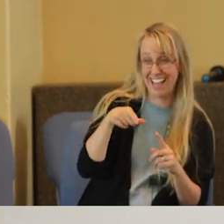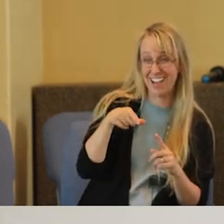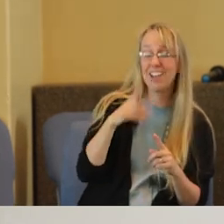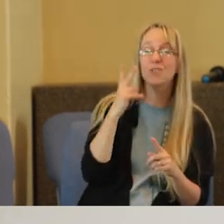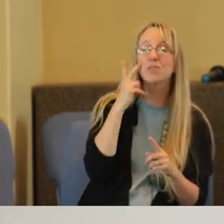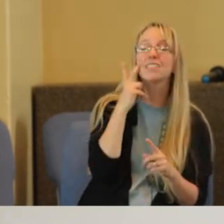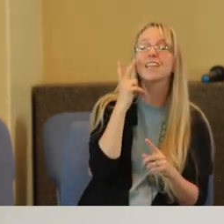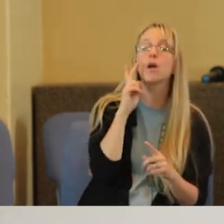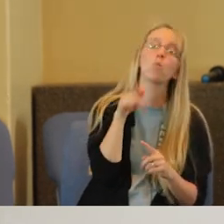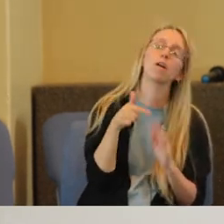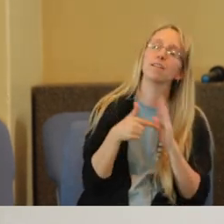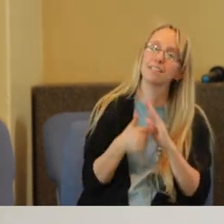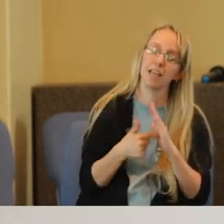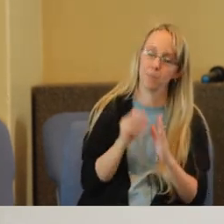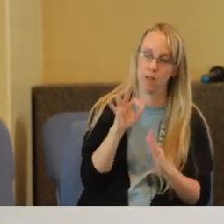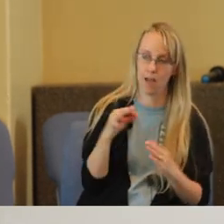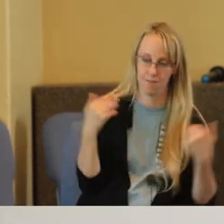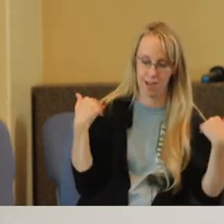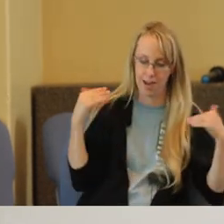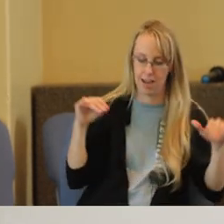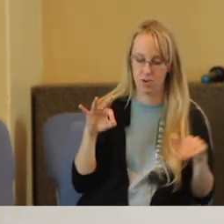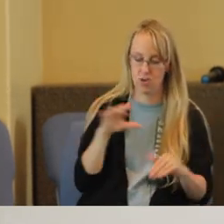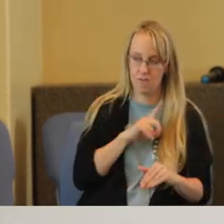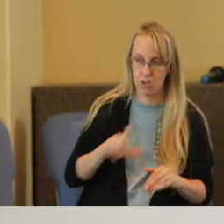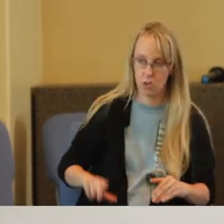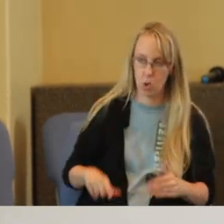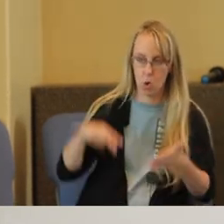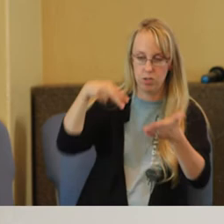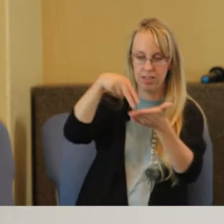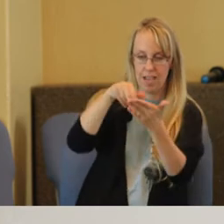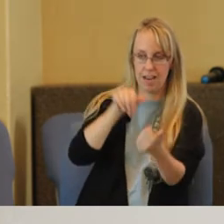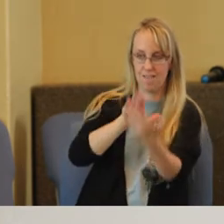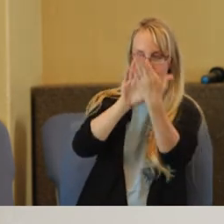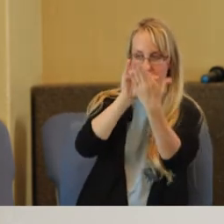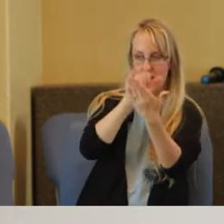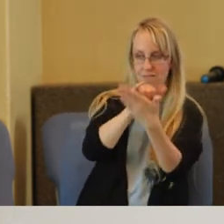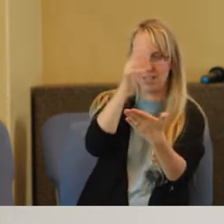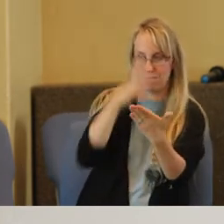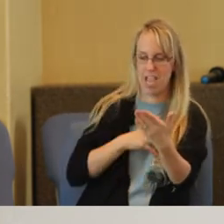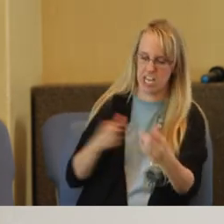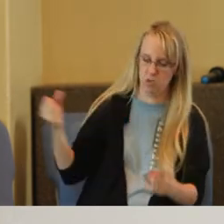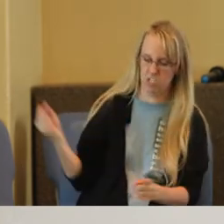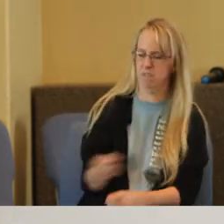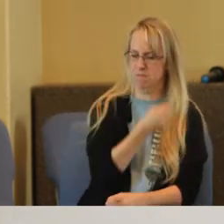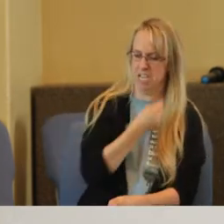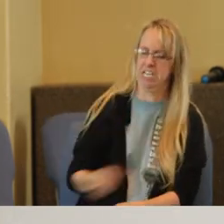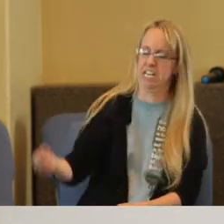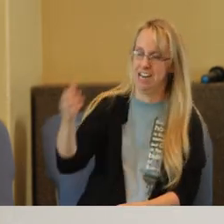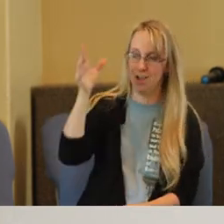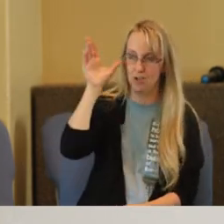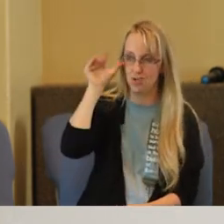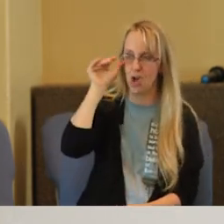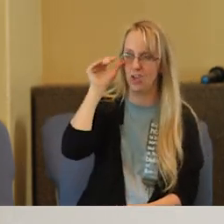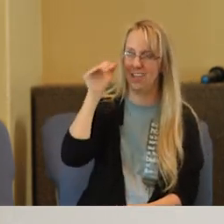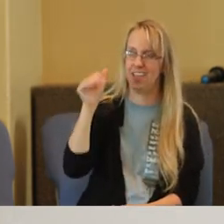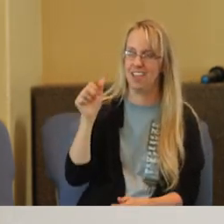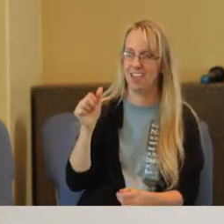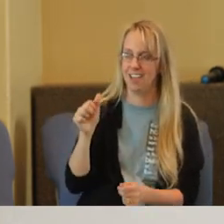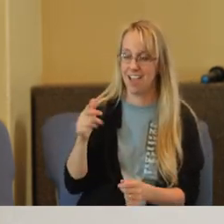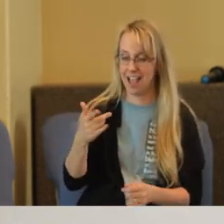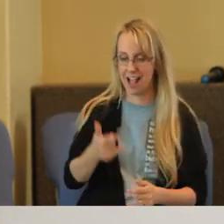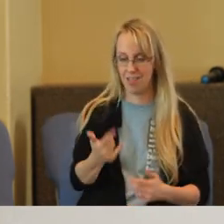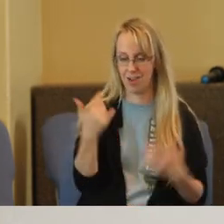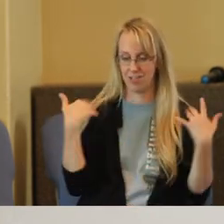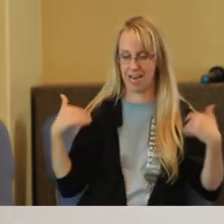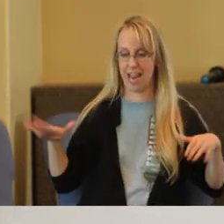where there's the angel of the Lord standing before this man that's beaten his donkey with a flaming sword. Who do you